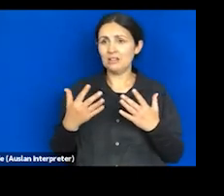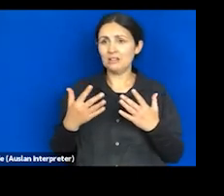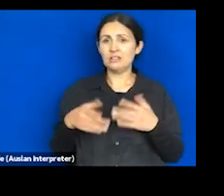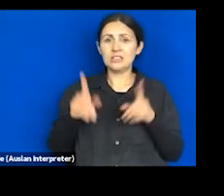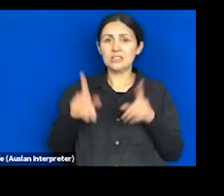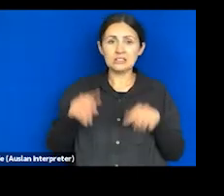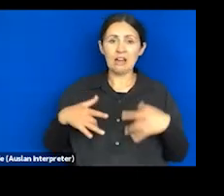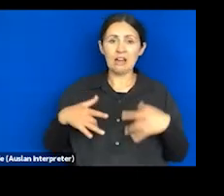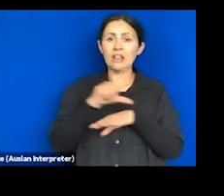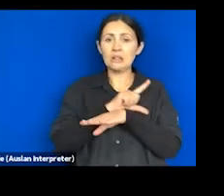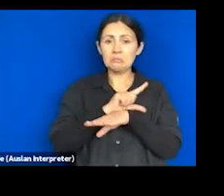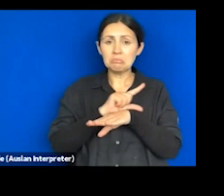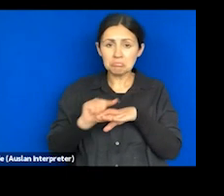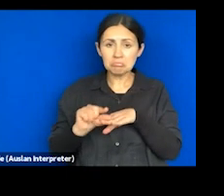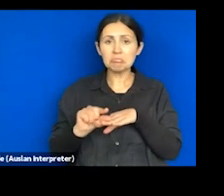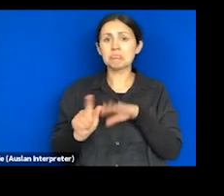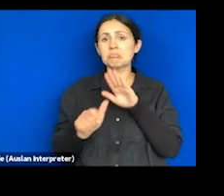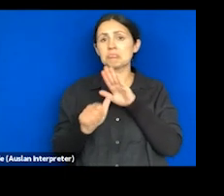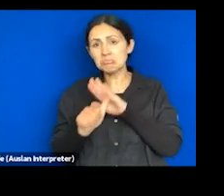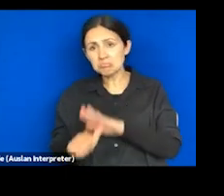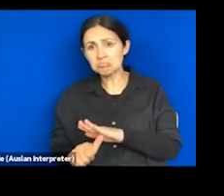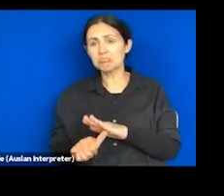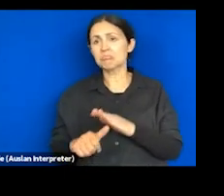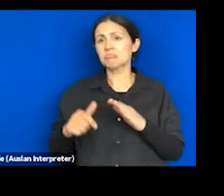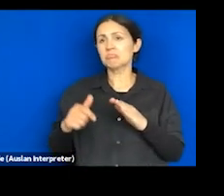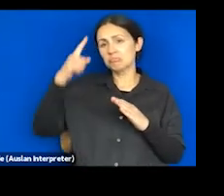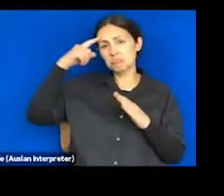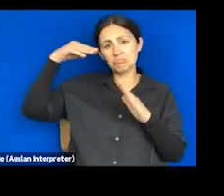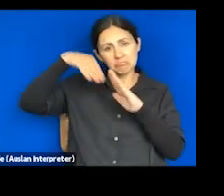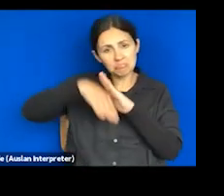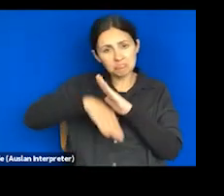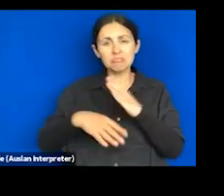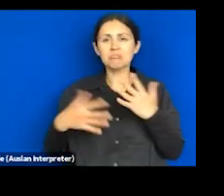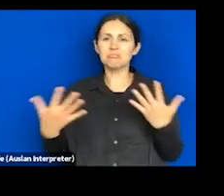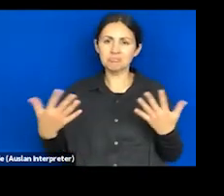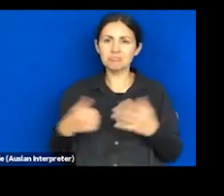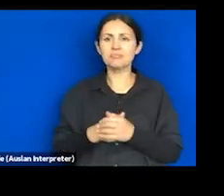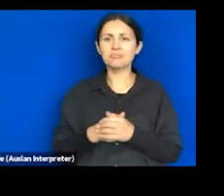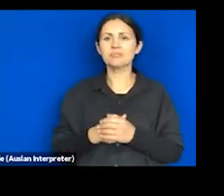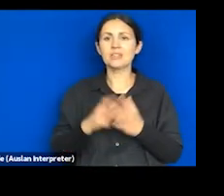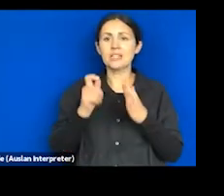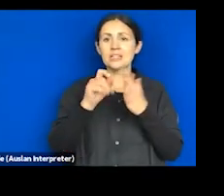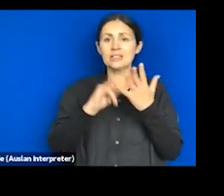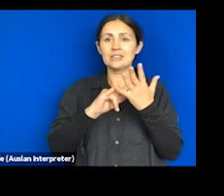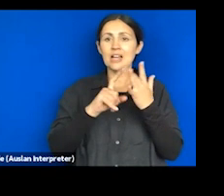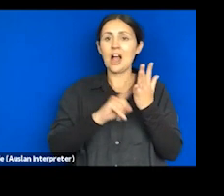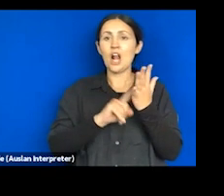thoughts, and decreased ability to mentalize. And then, in the context of psilocybin, you really